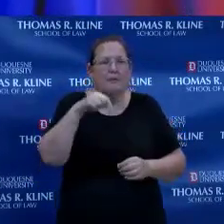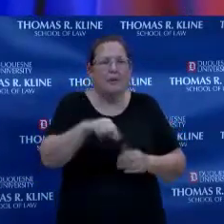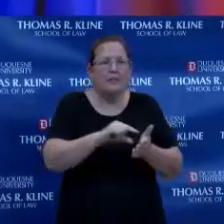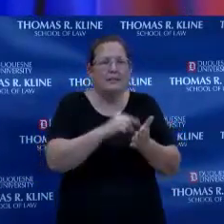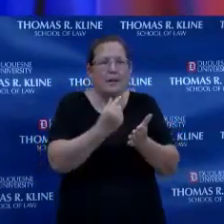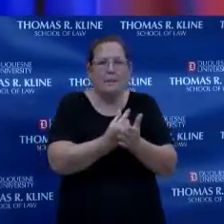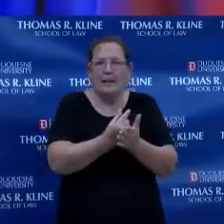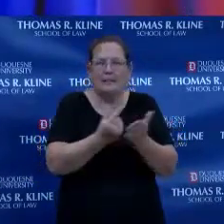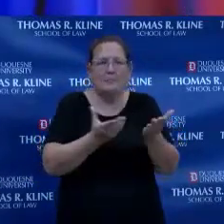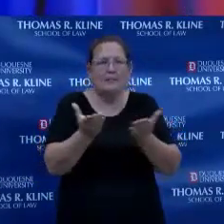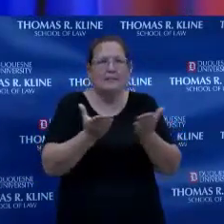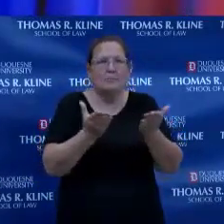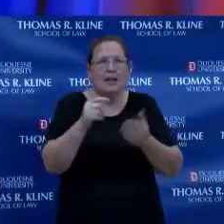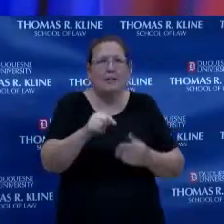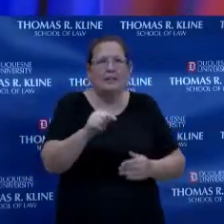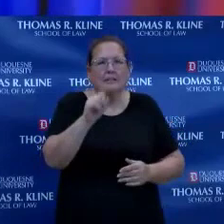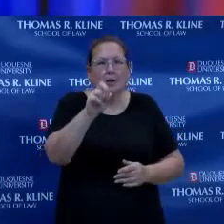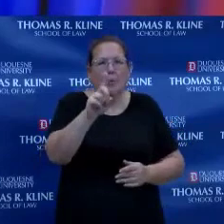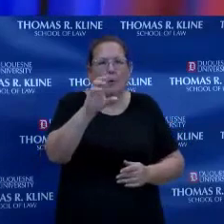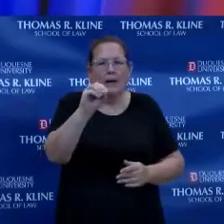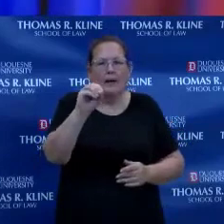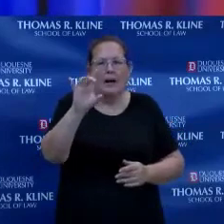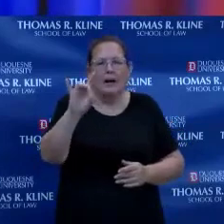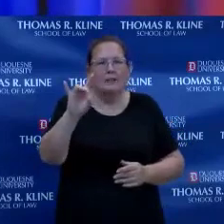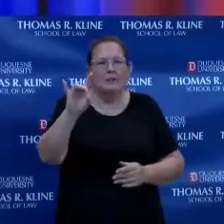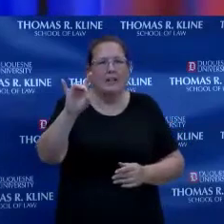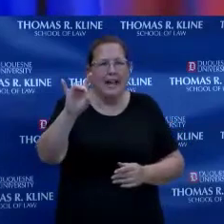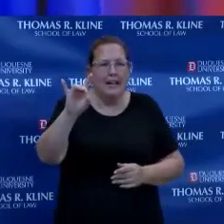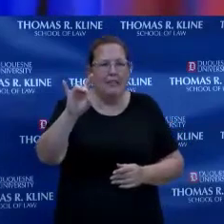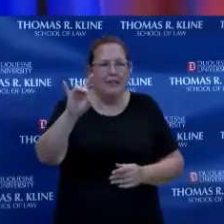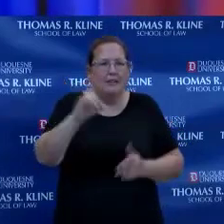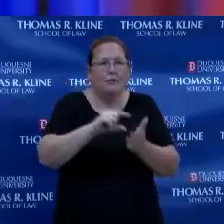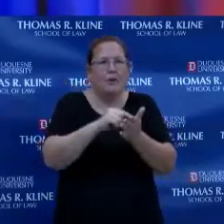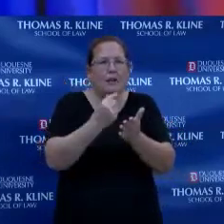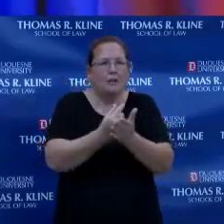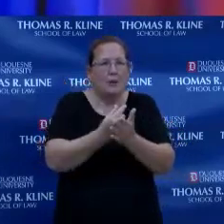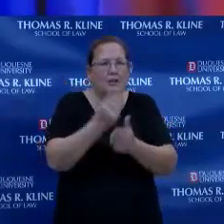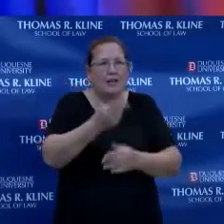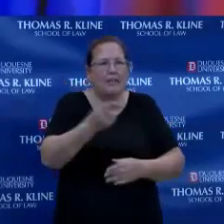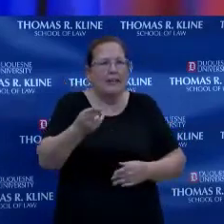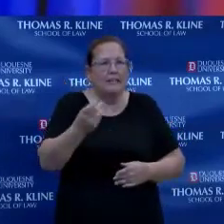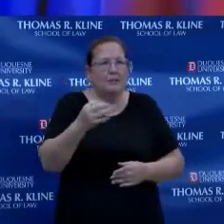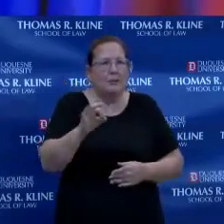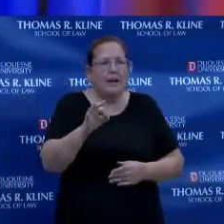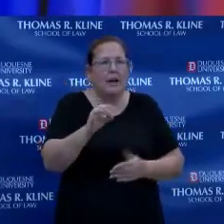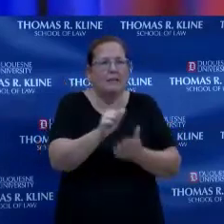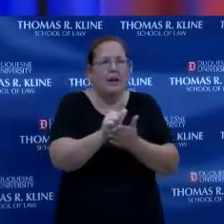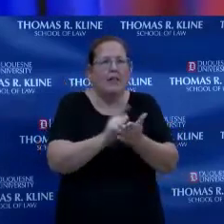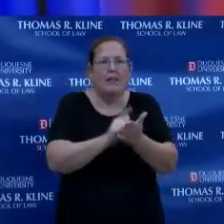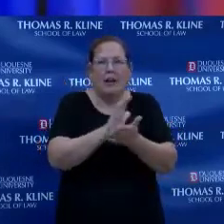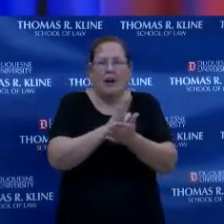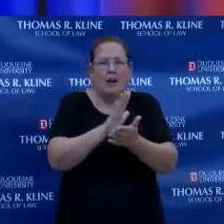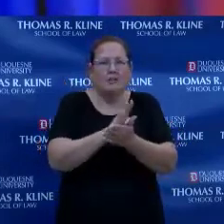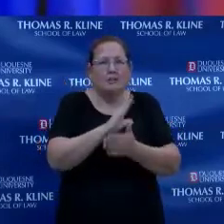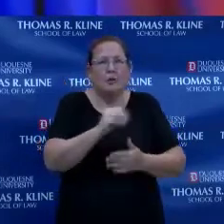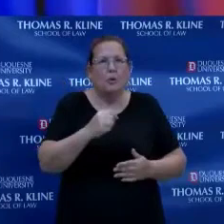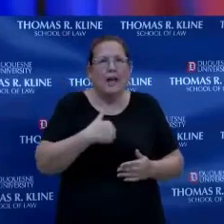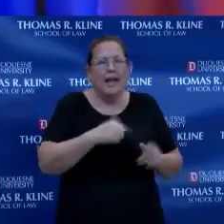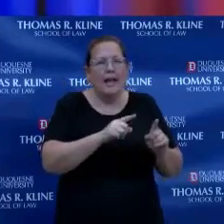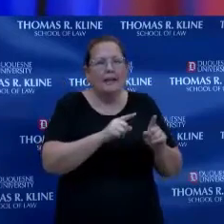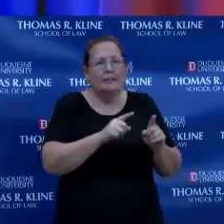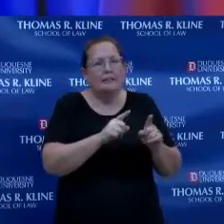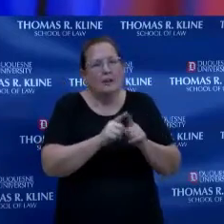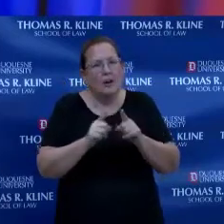ceremony. It's the 108th commencement in the history of the law school, and as Alameda